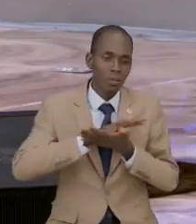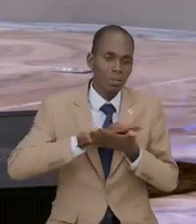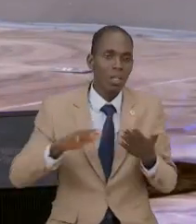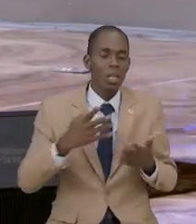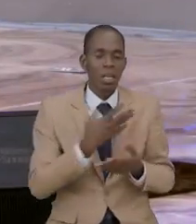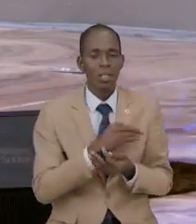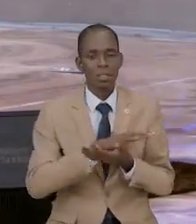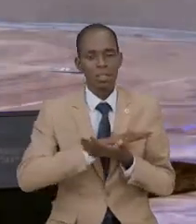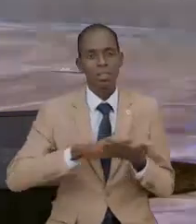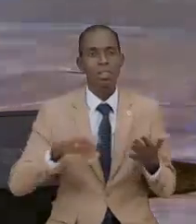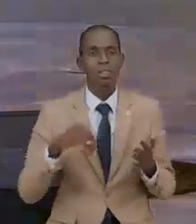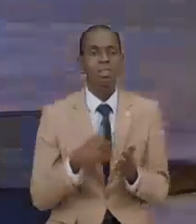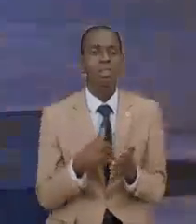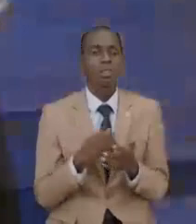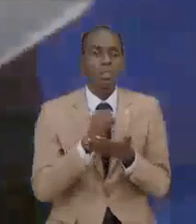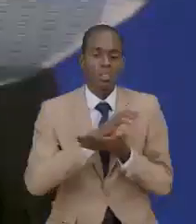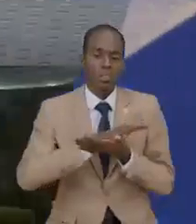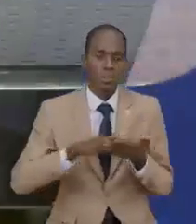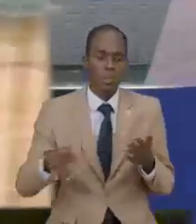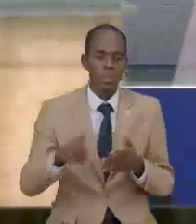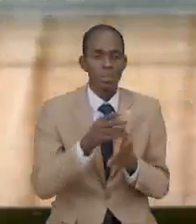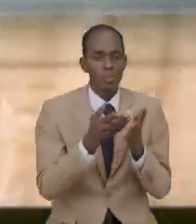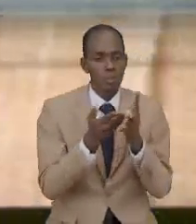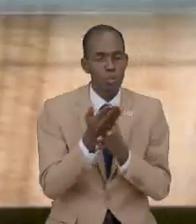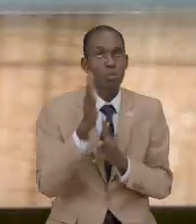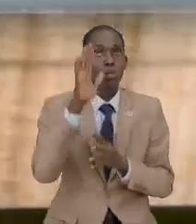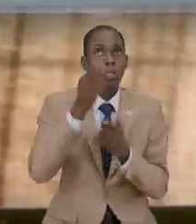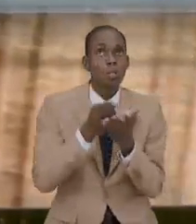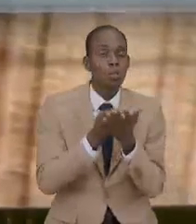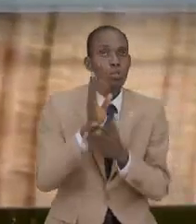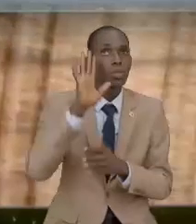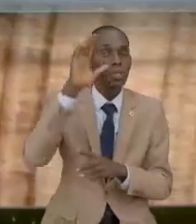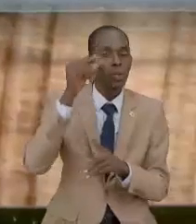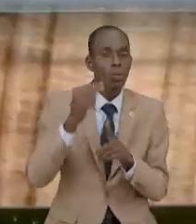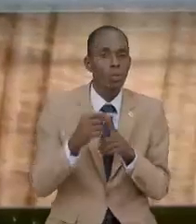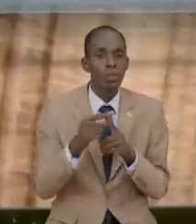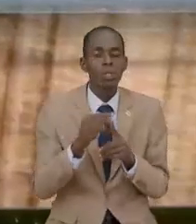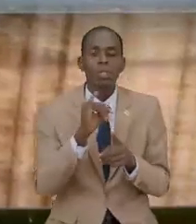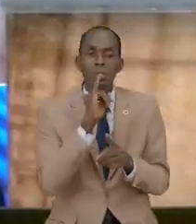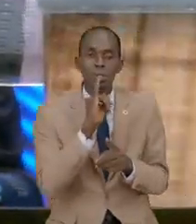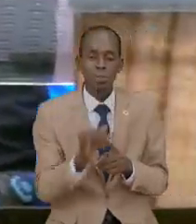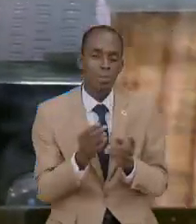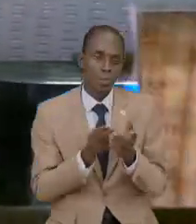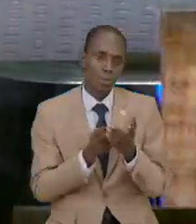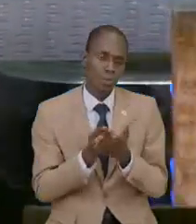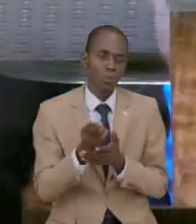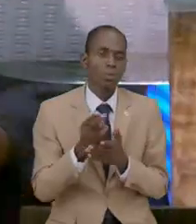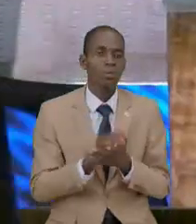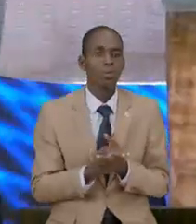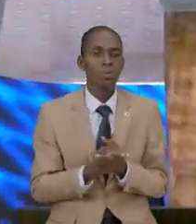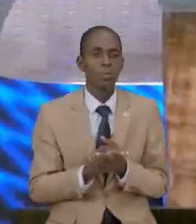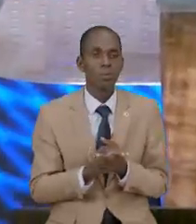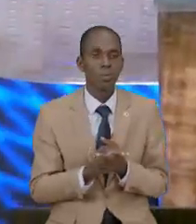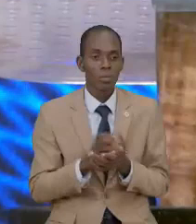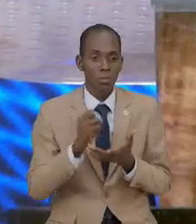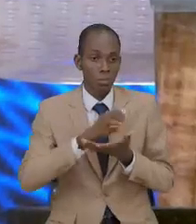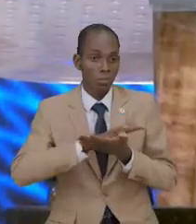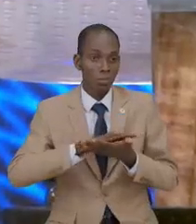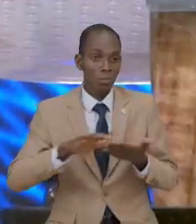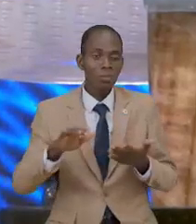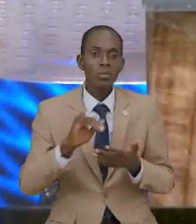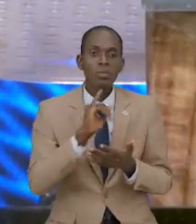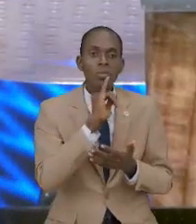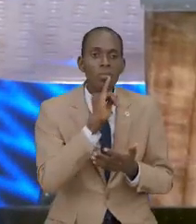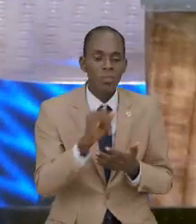cleanse it. Sanctify them through thy truth. Thy word is truth. Sanctification